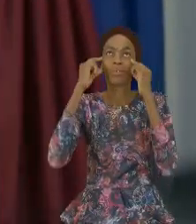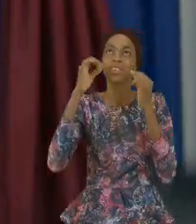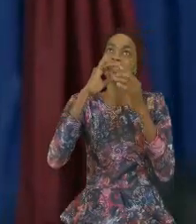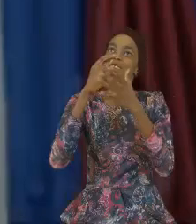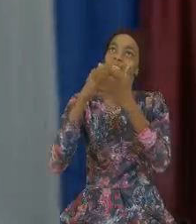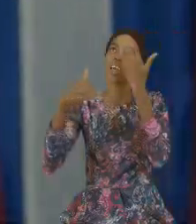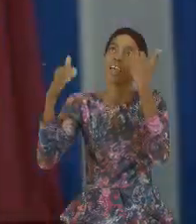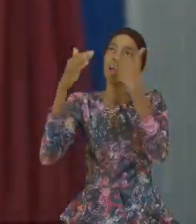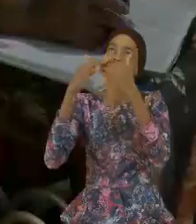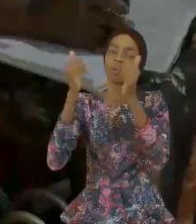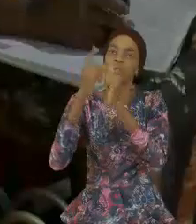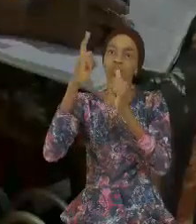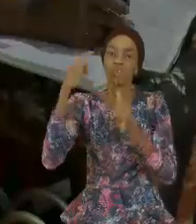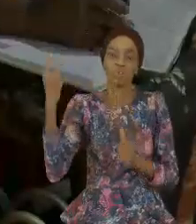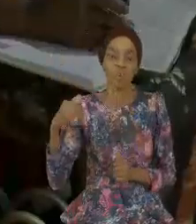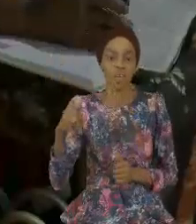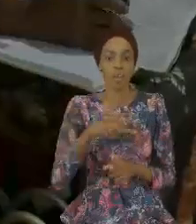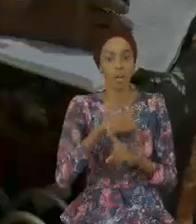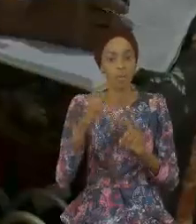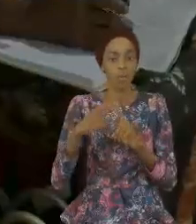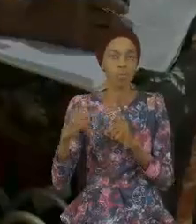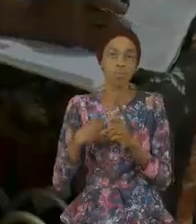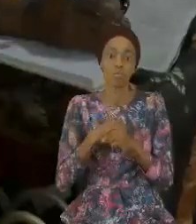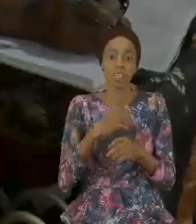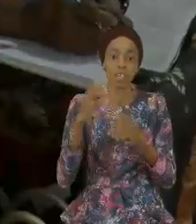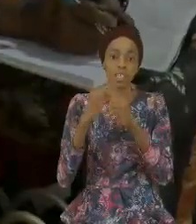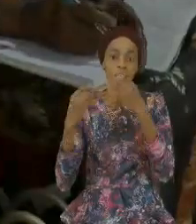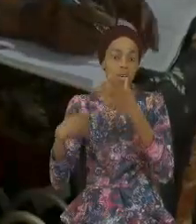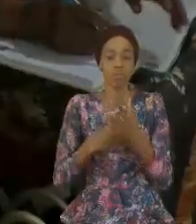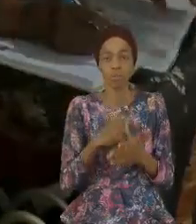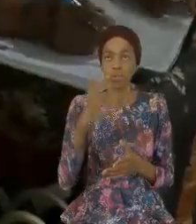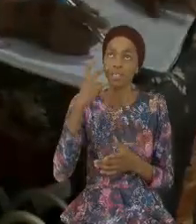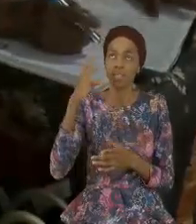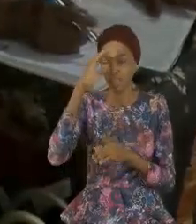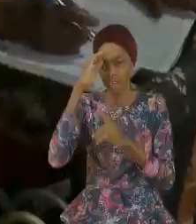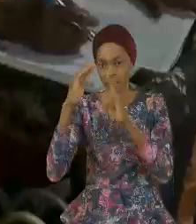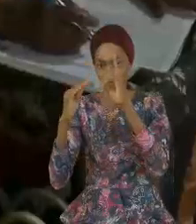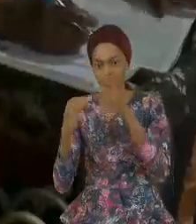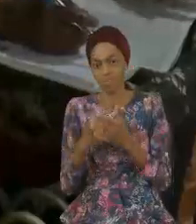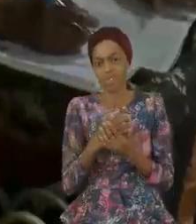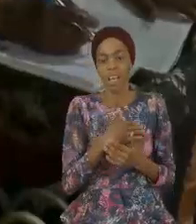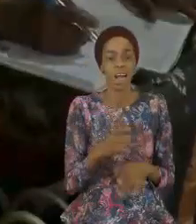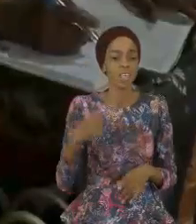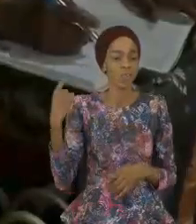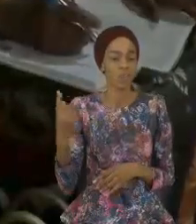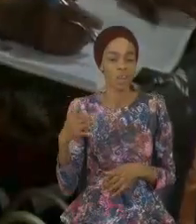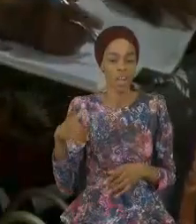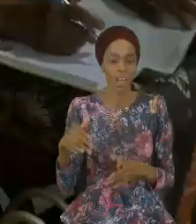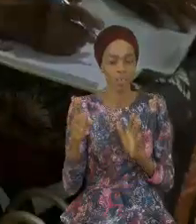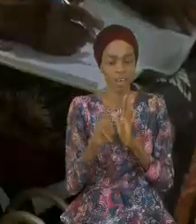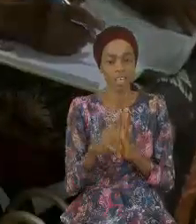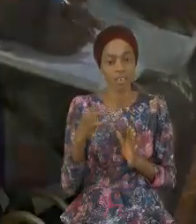forever and ever. And when we get there, we'll also see him. The foreverness of a